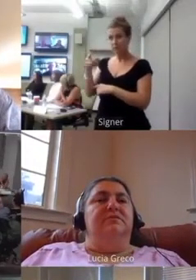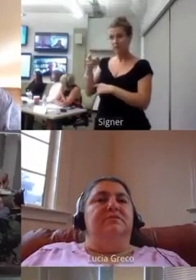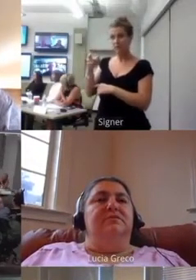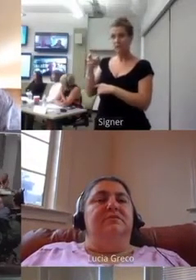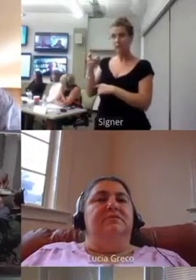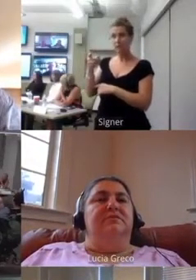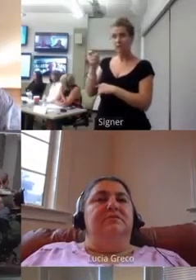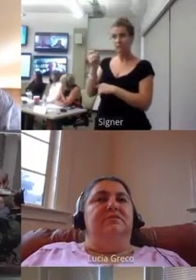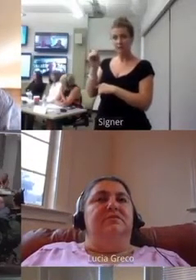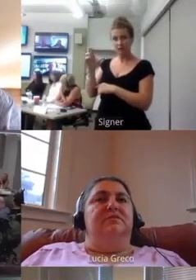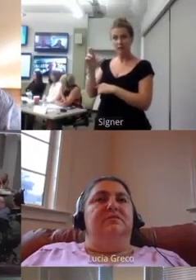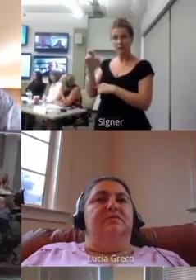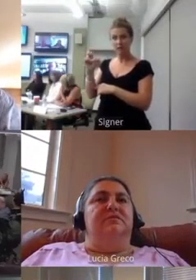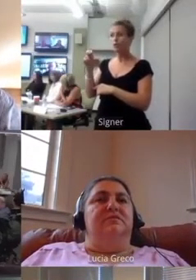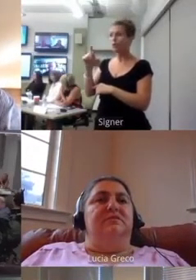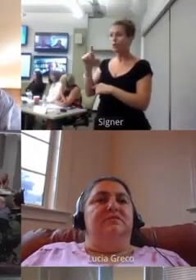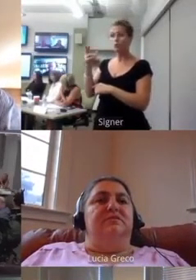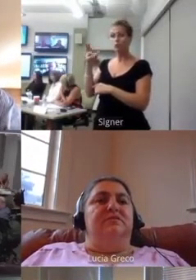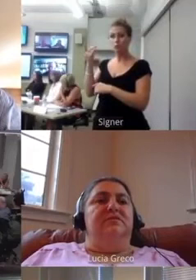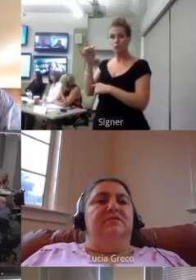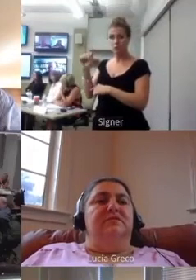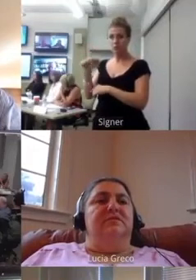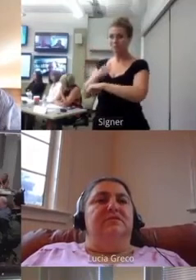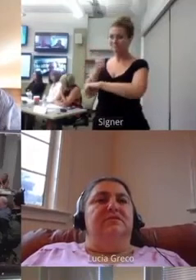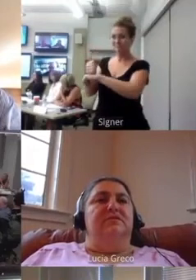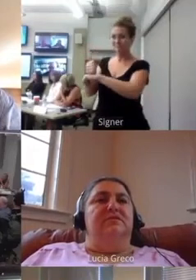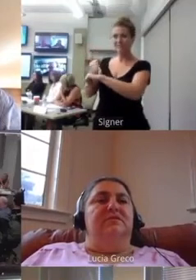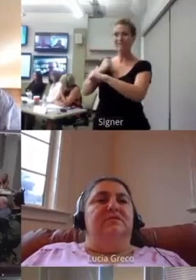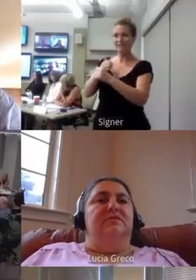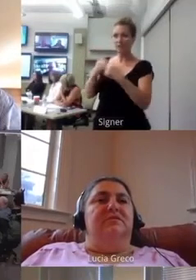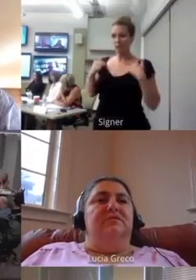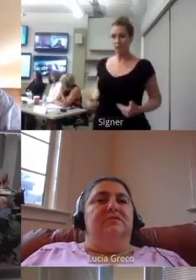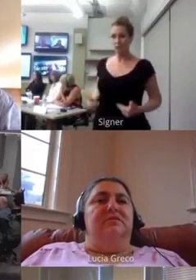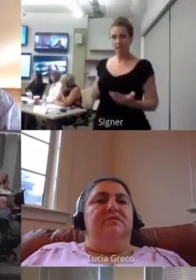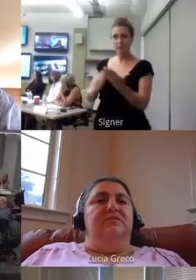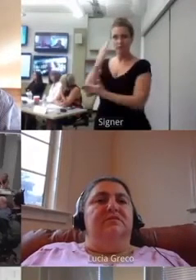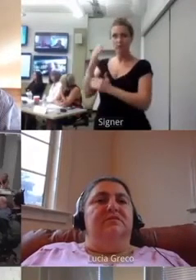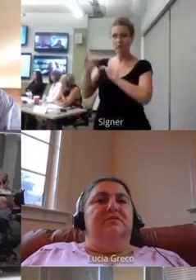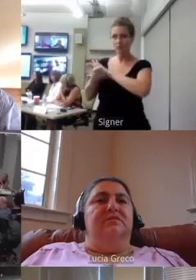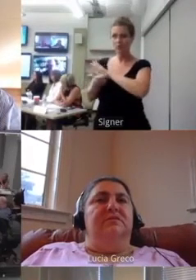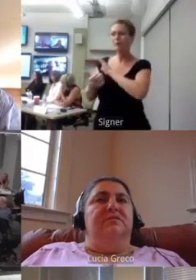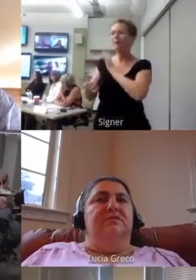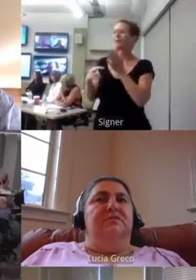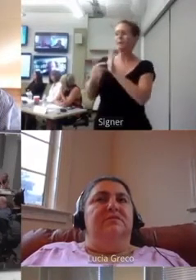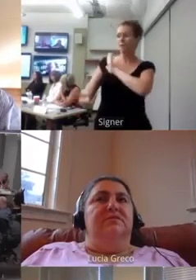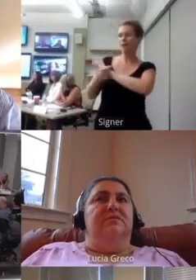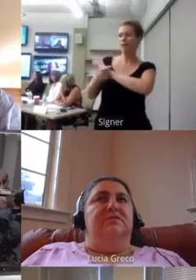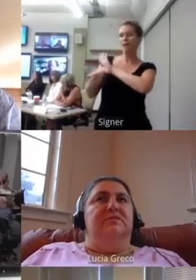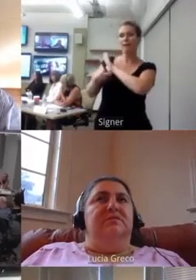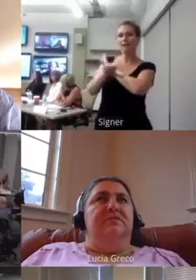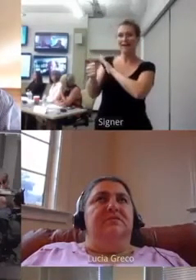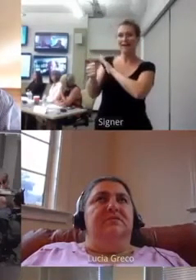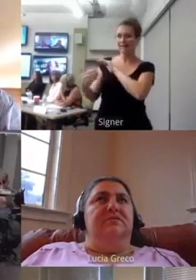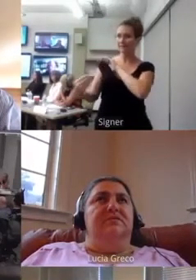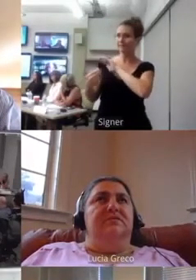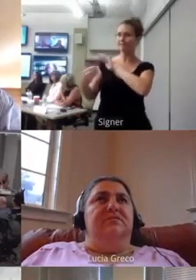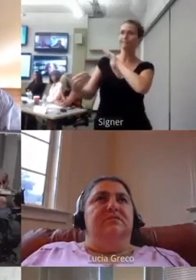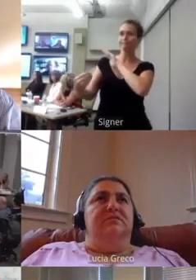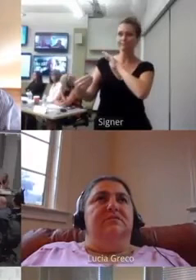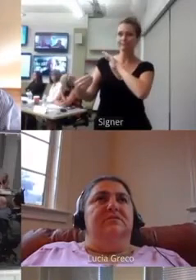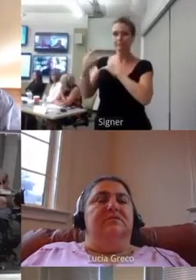Human Rights Act, which banned discrimination because of grounds such as